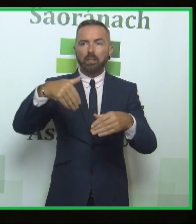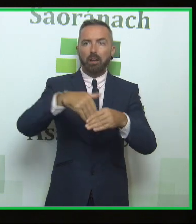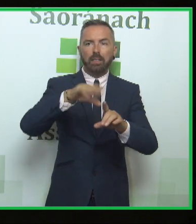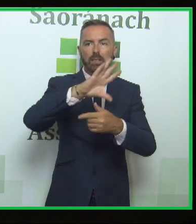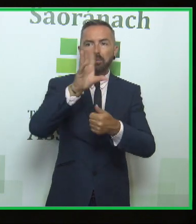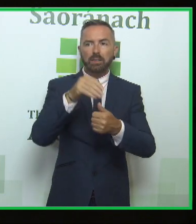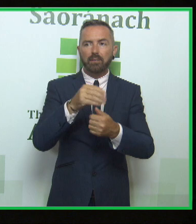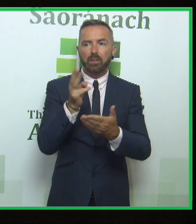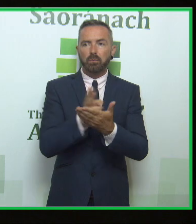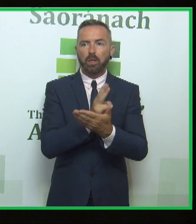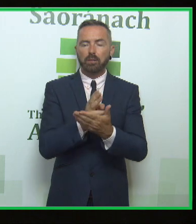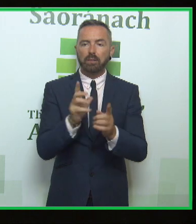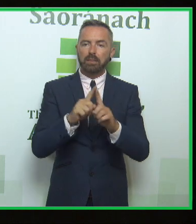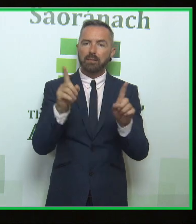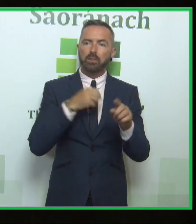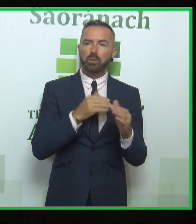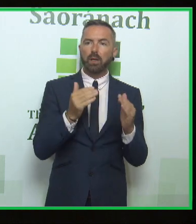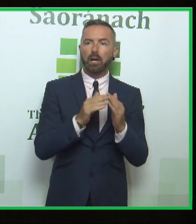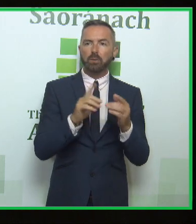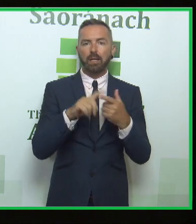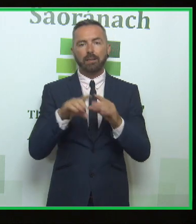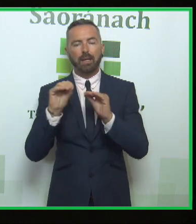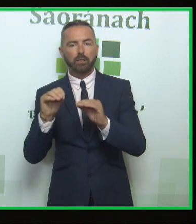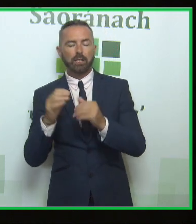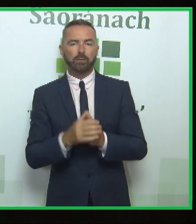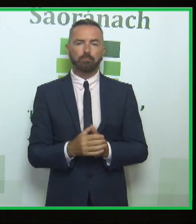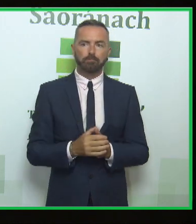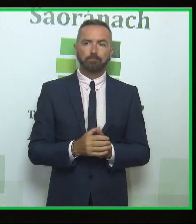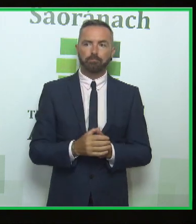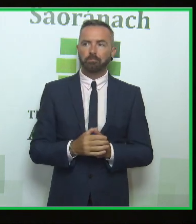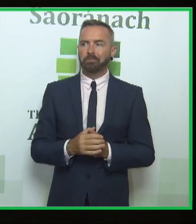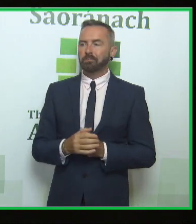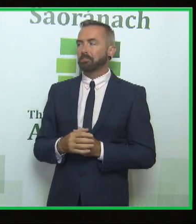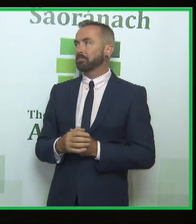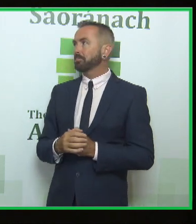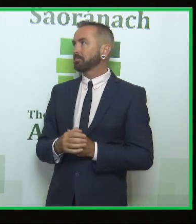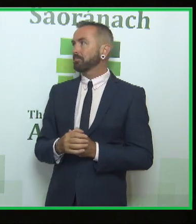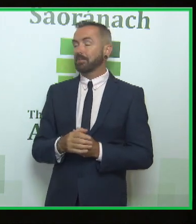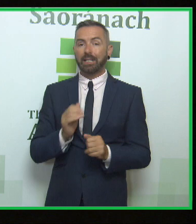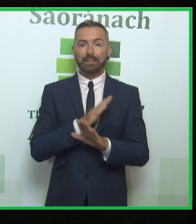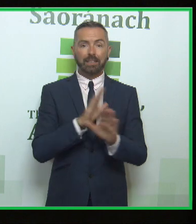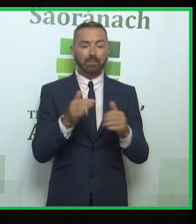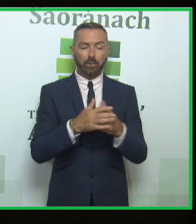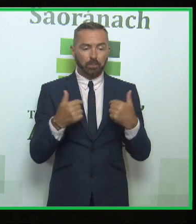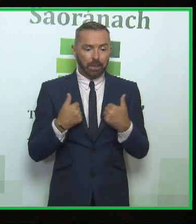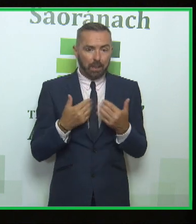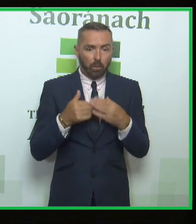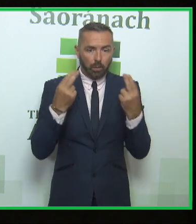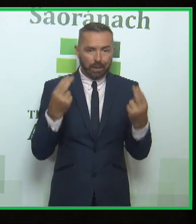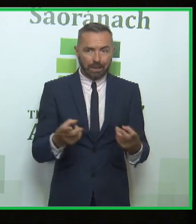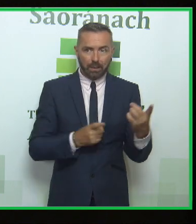So it's going to be different in housing than it is in education. And I suppose that's it. That's, for me, what we need to